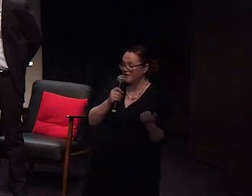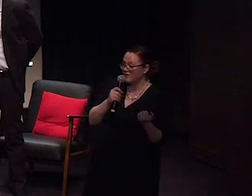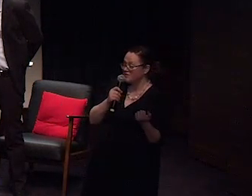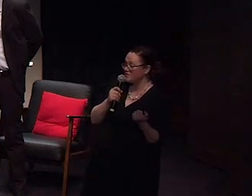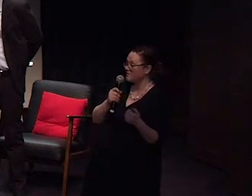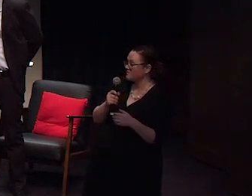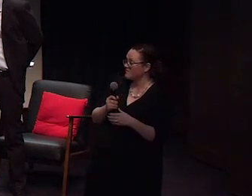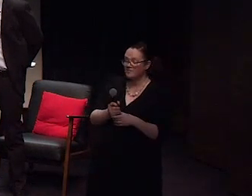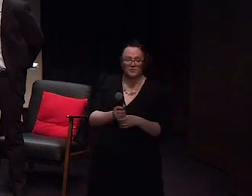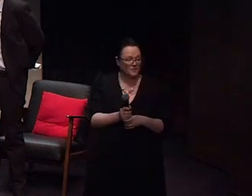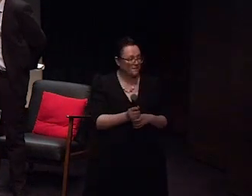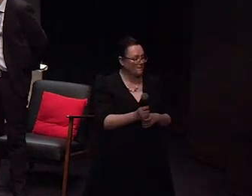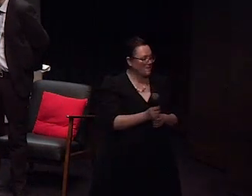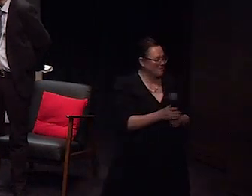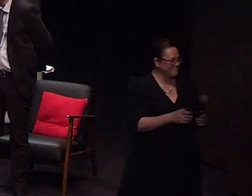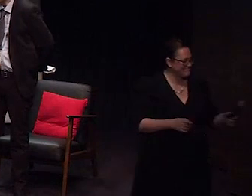sign language.